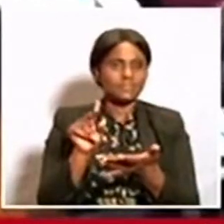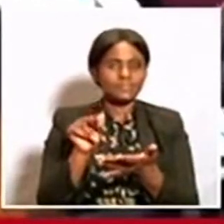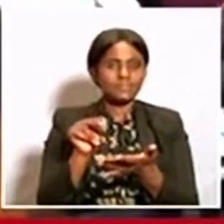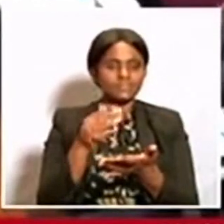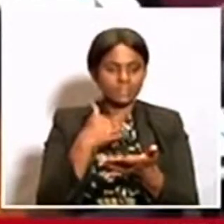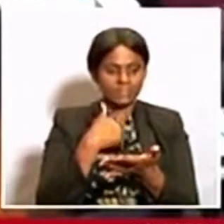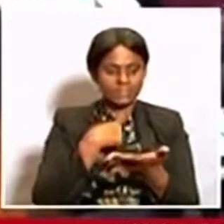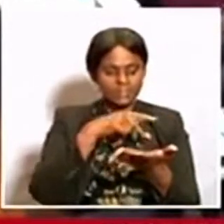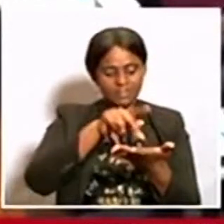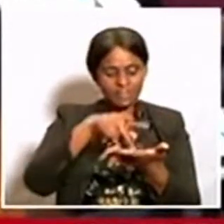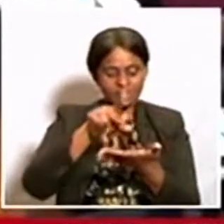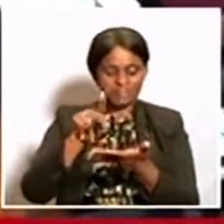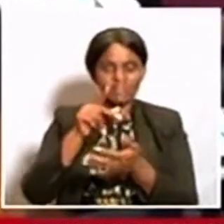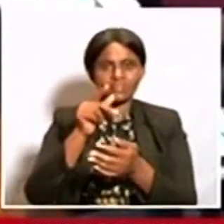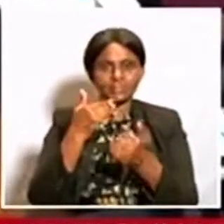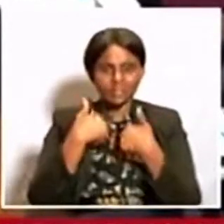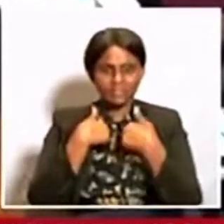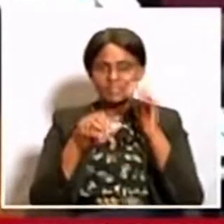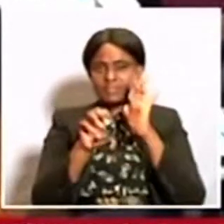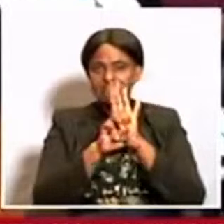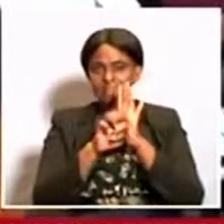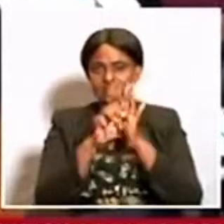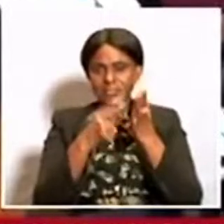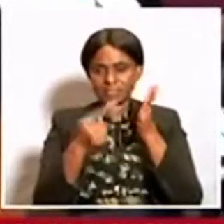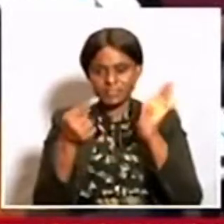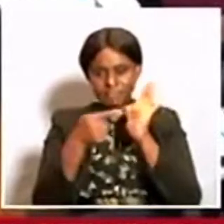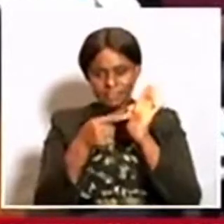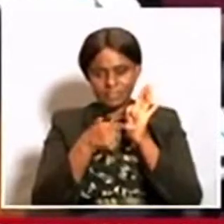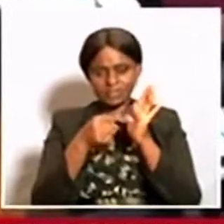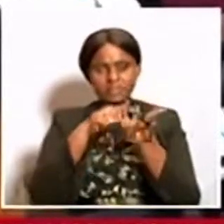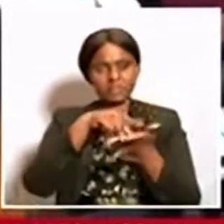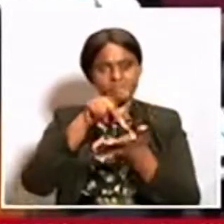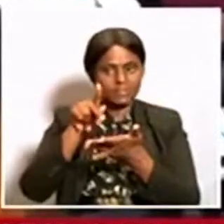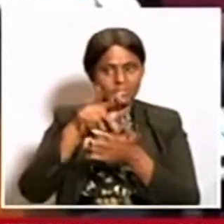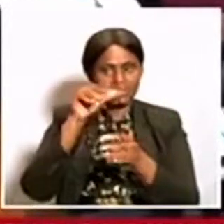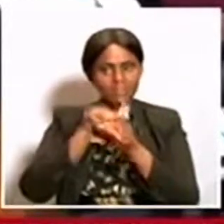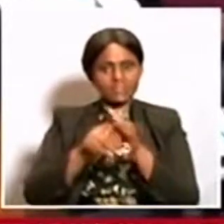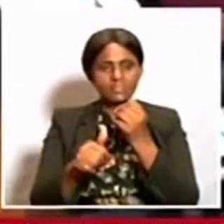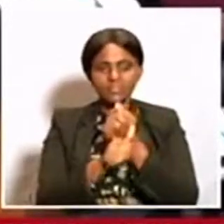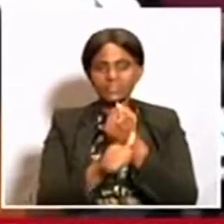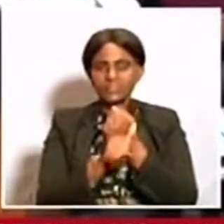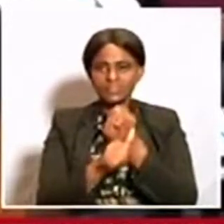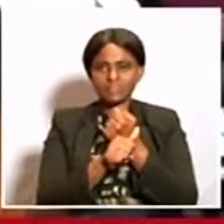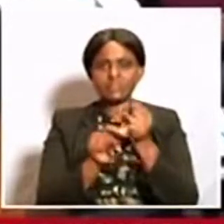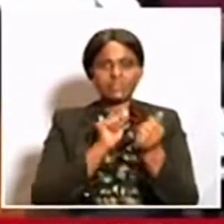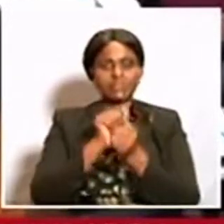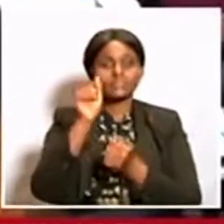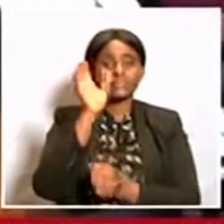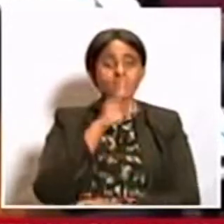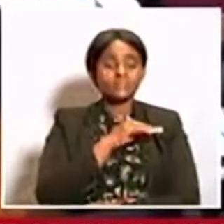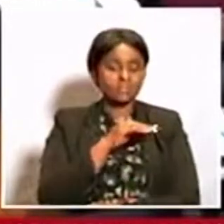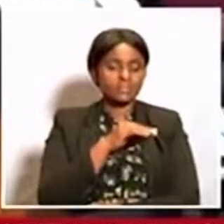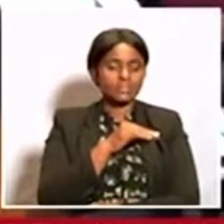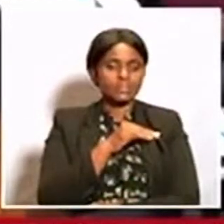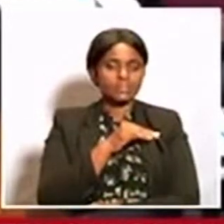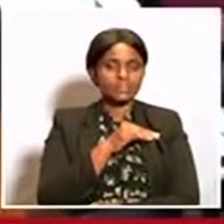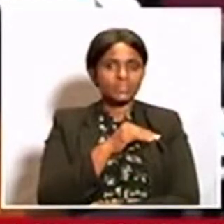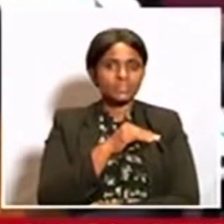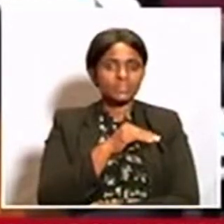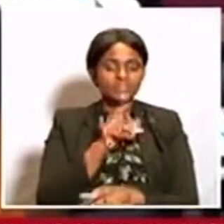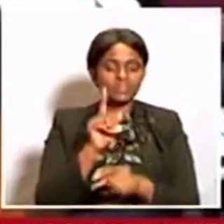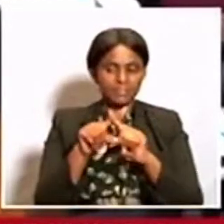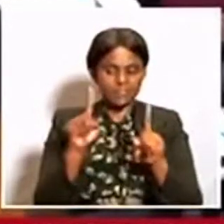is a payment. There is an example that I was just giving. The payment went through in Kafue. It went through. But